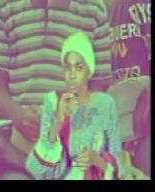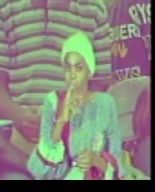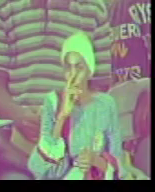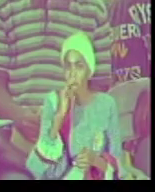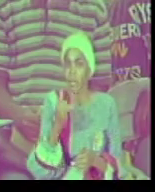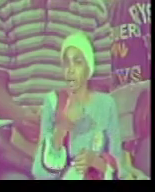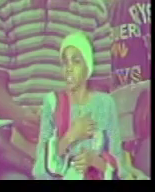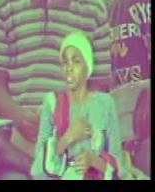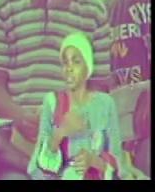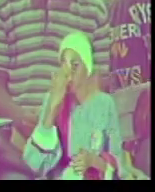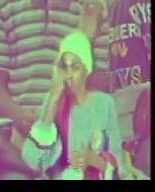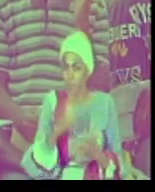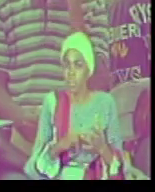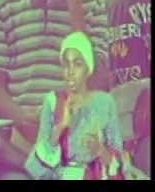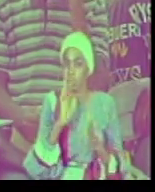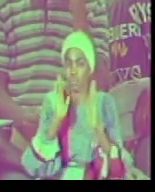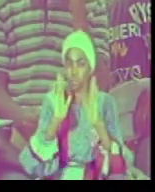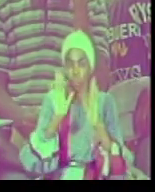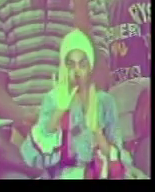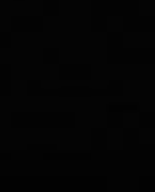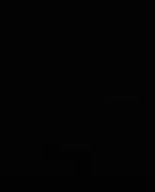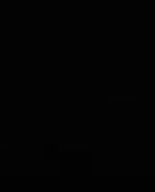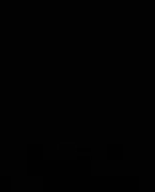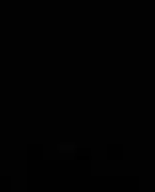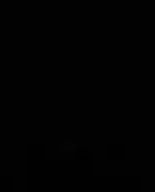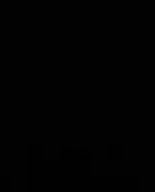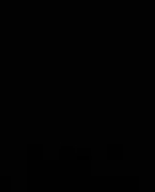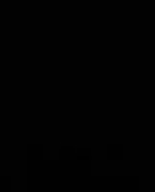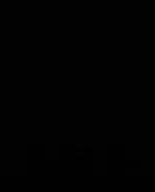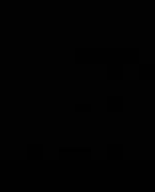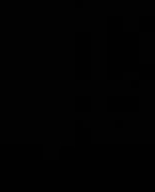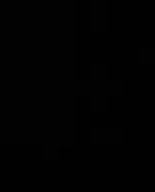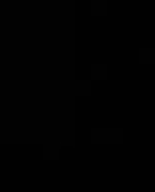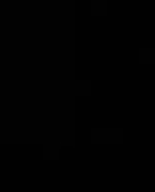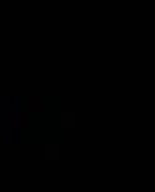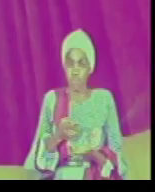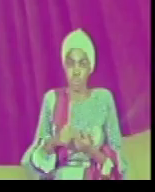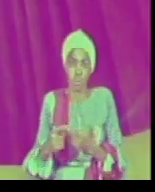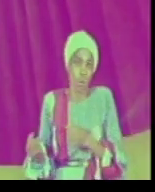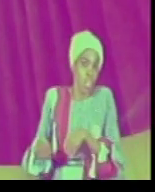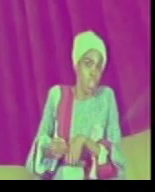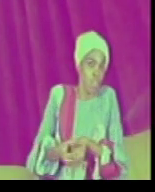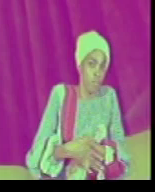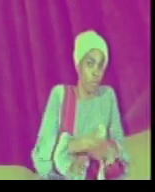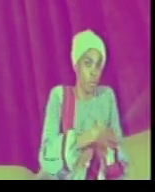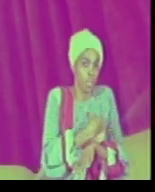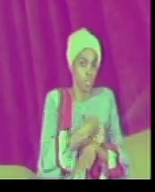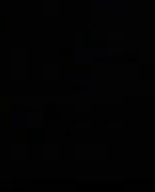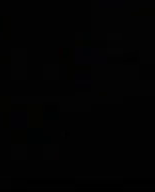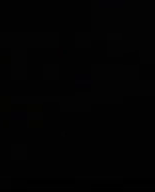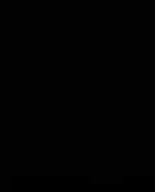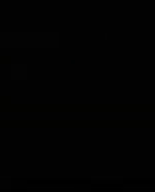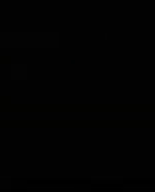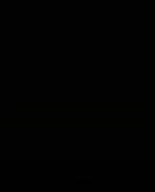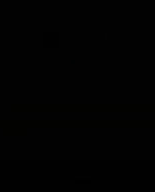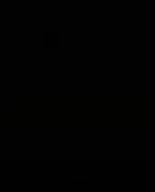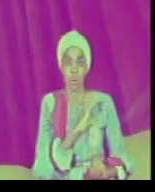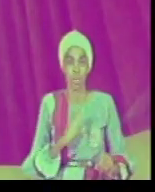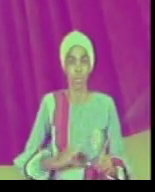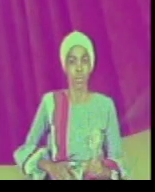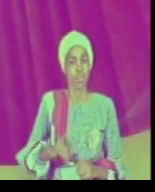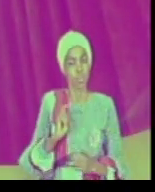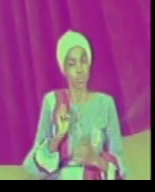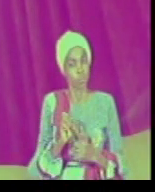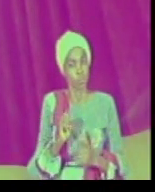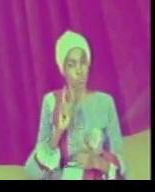aim? You want to influence people to come to Christ. You must be able to demonstrate that